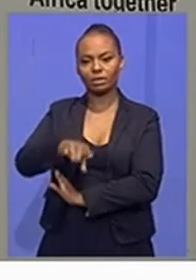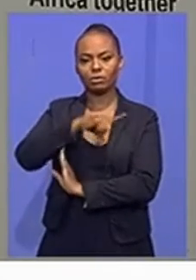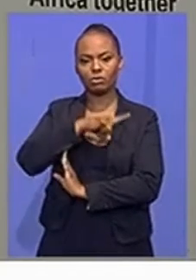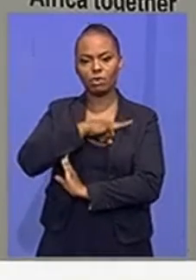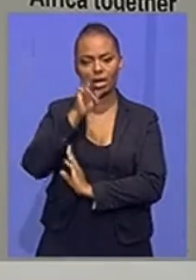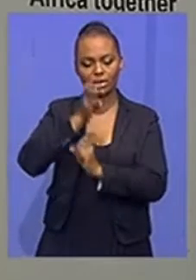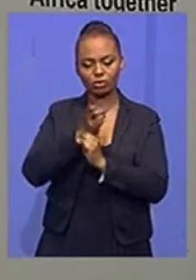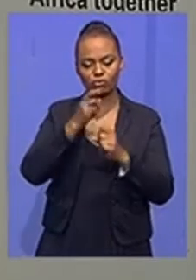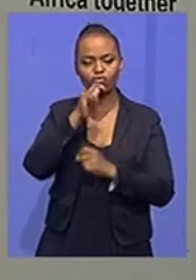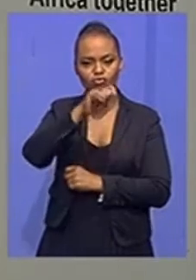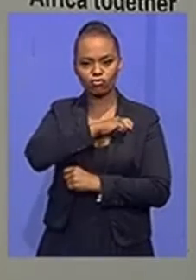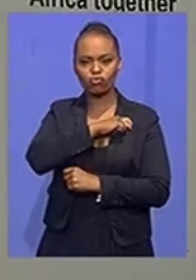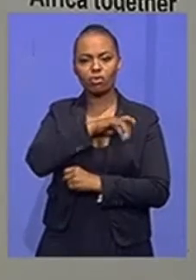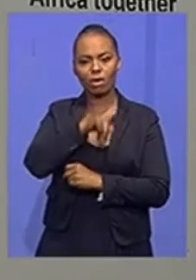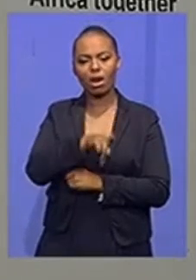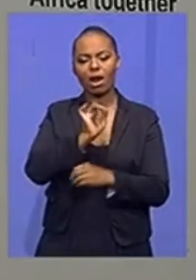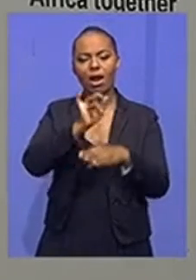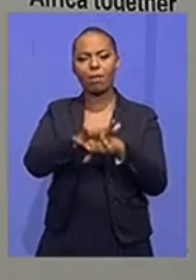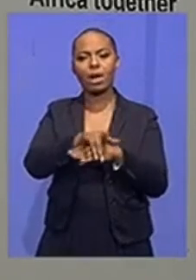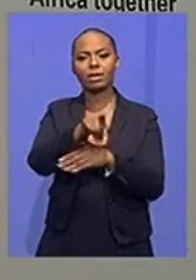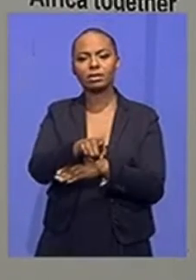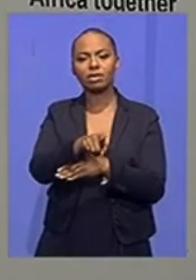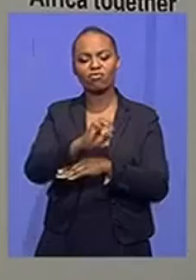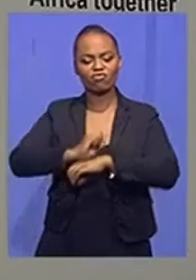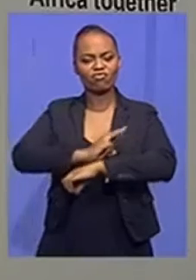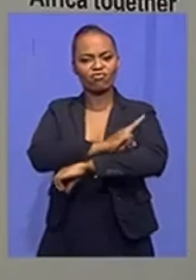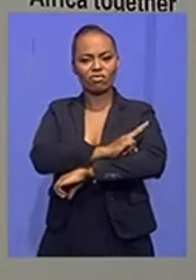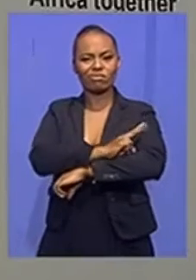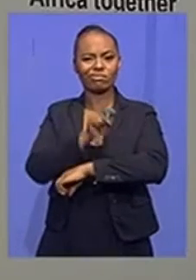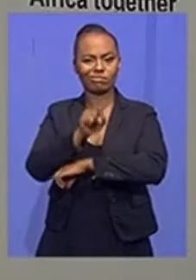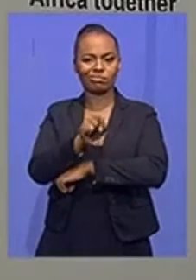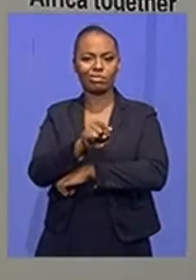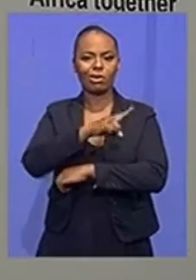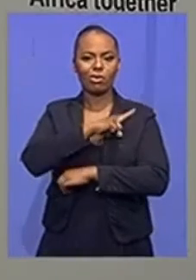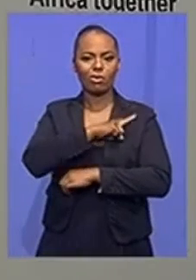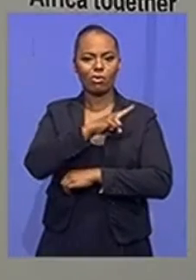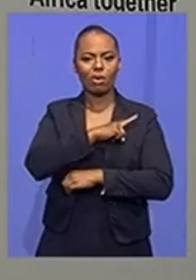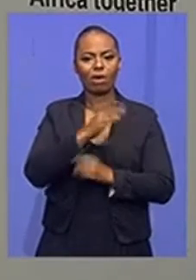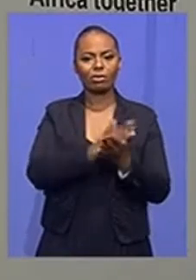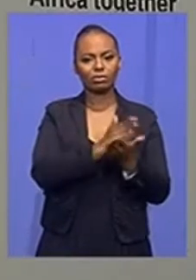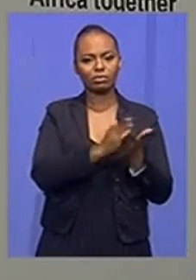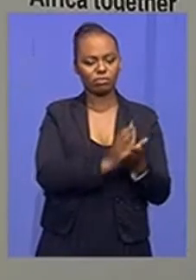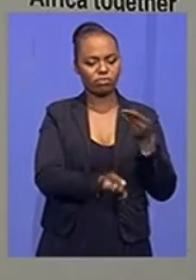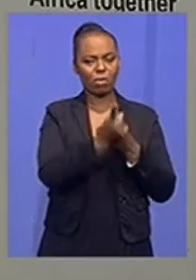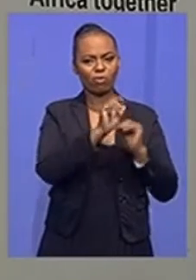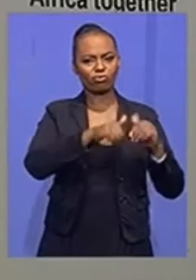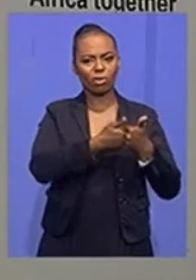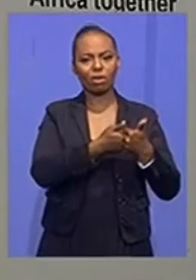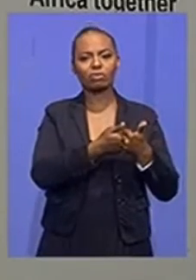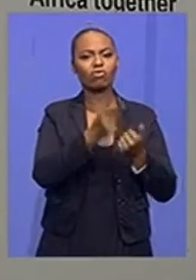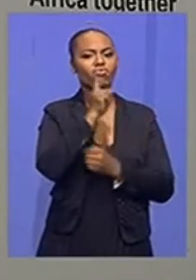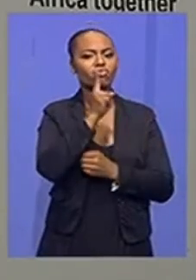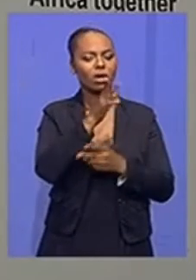the true extent of the impact of the virus resulting from the unfortunate demise of